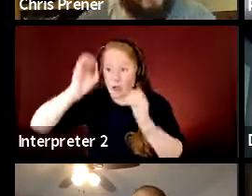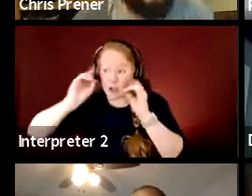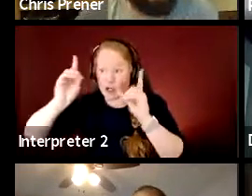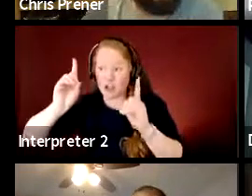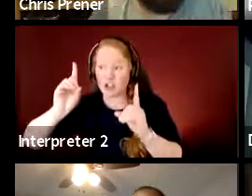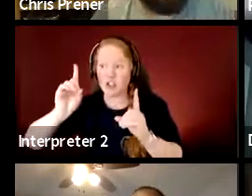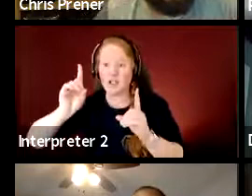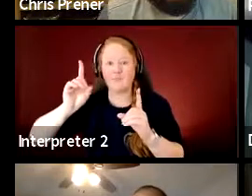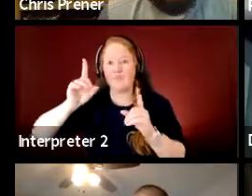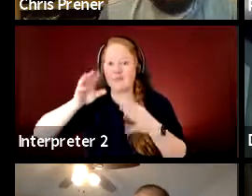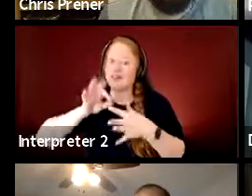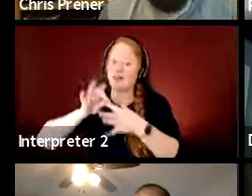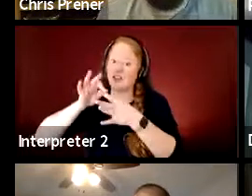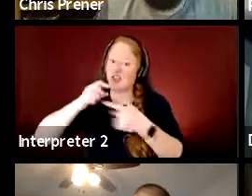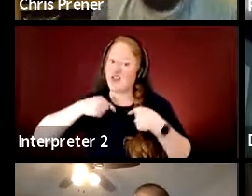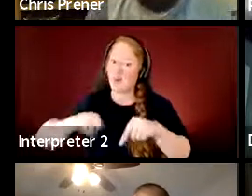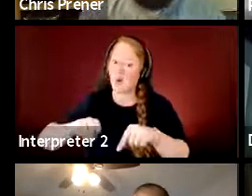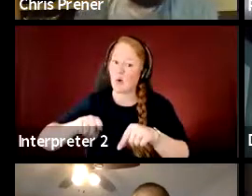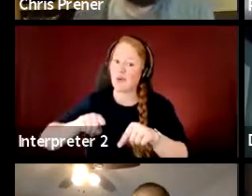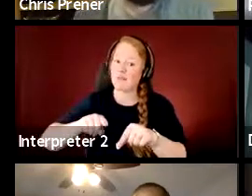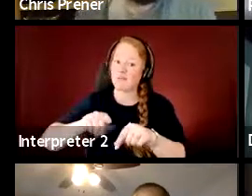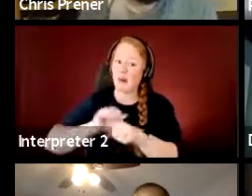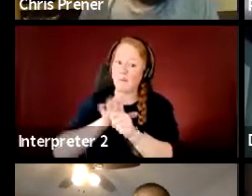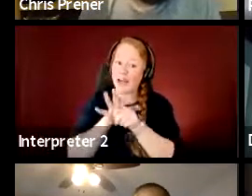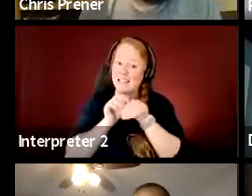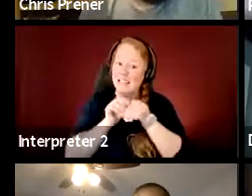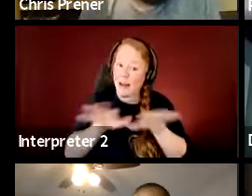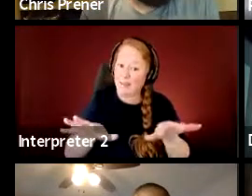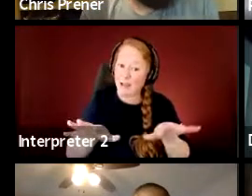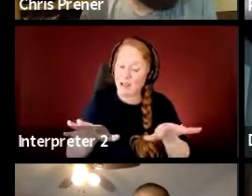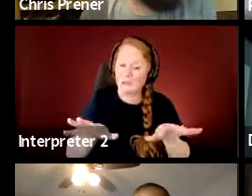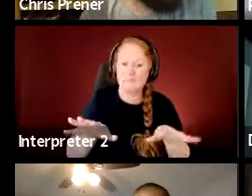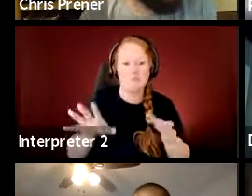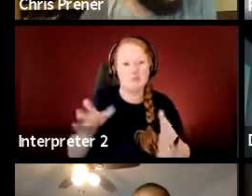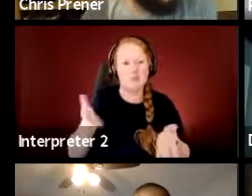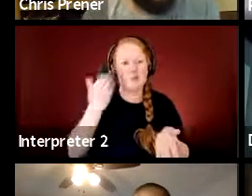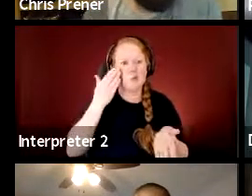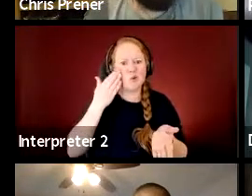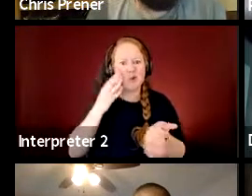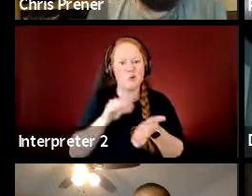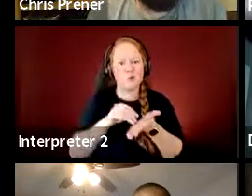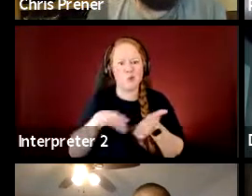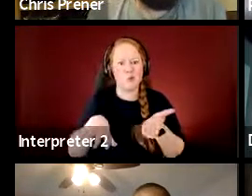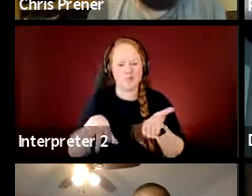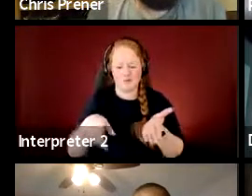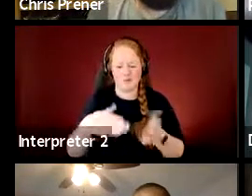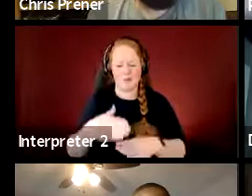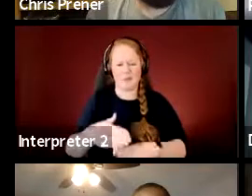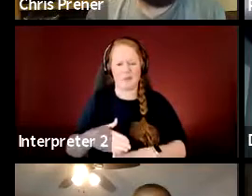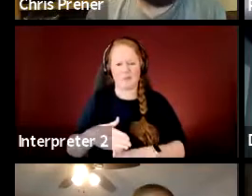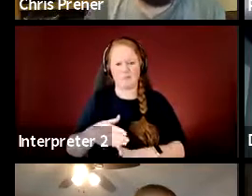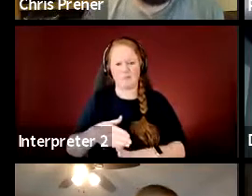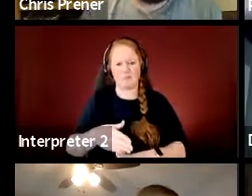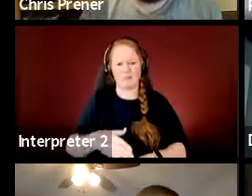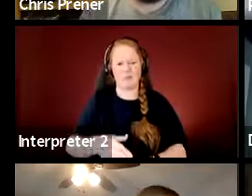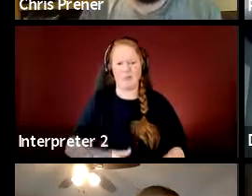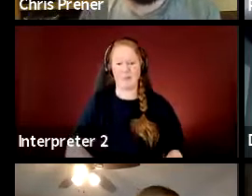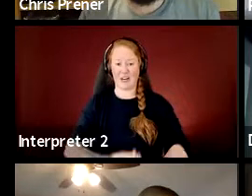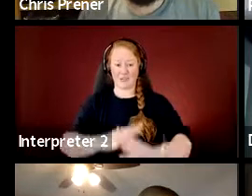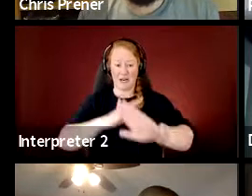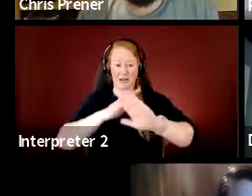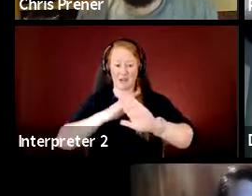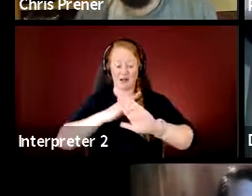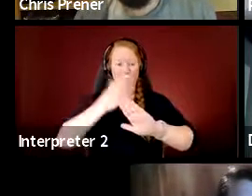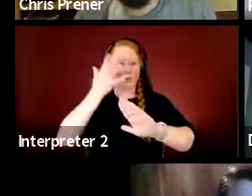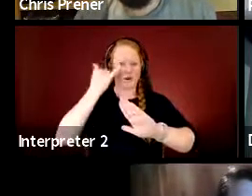the pandemic, how students haven't, I guess they were talking about people being held back because parents weren't able to educate